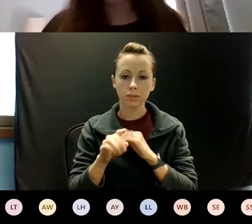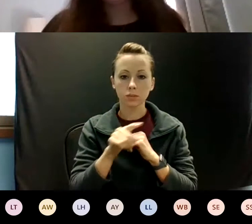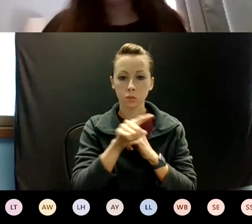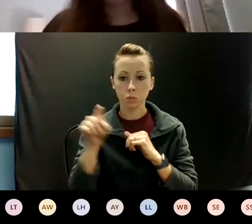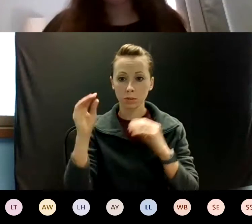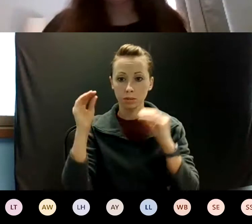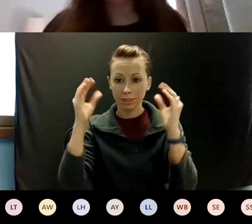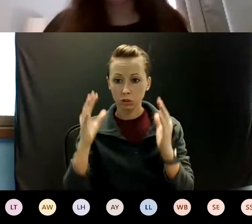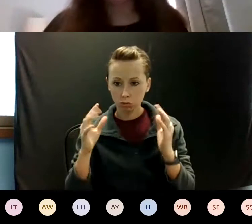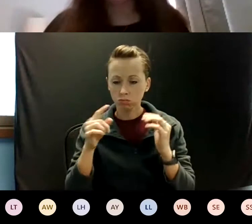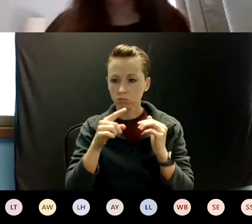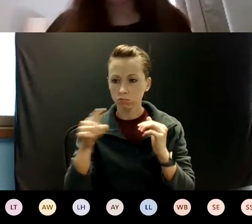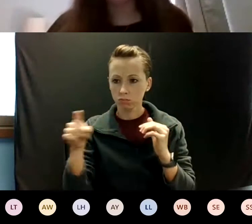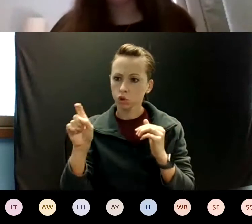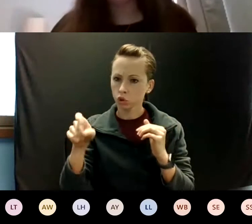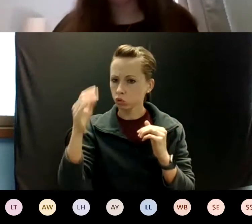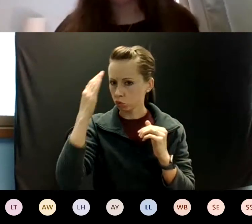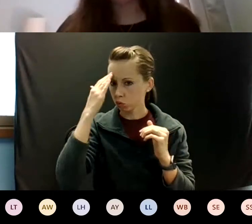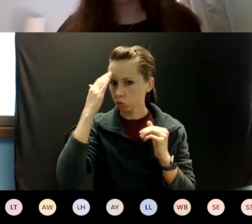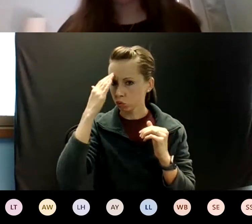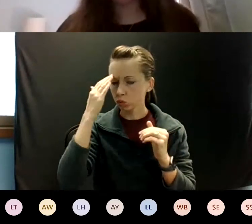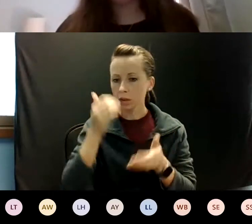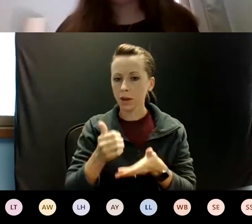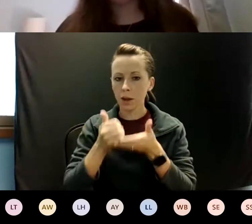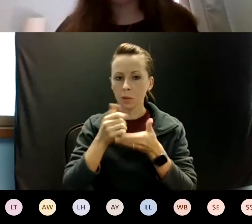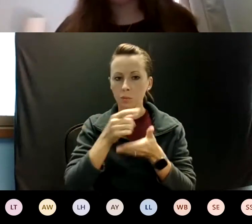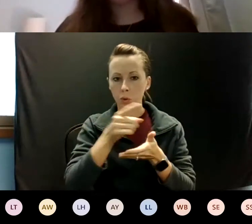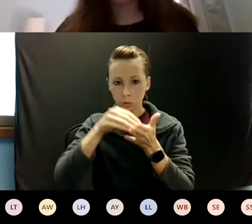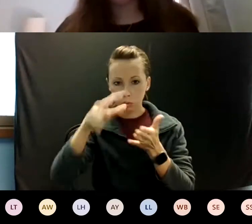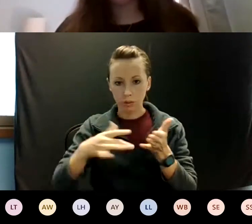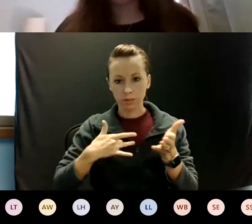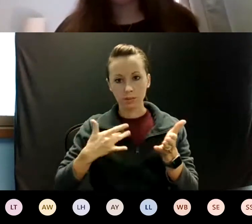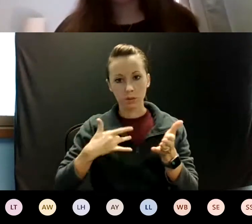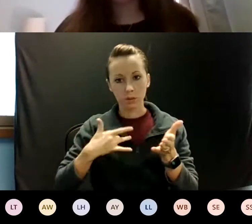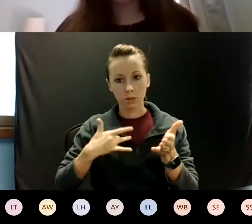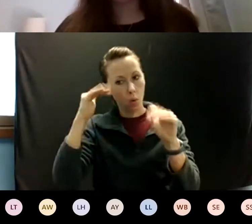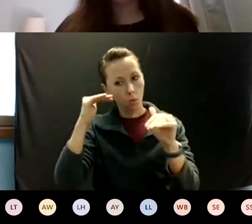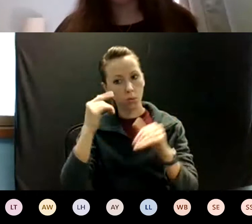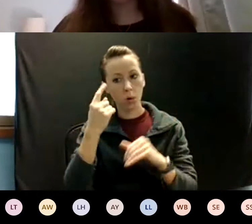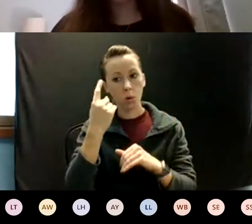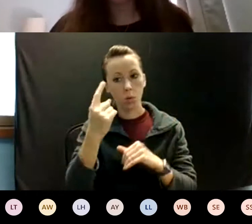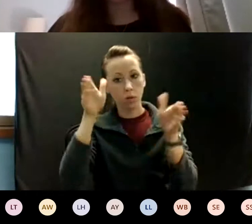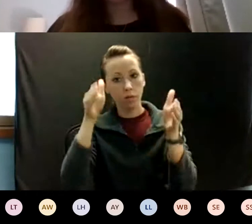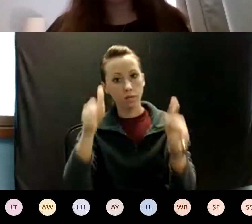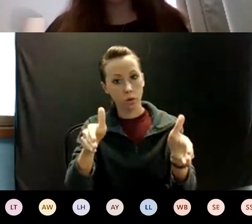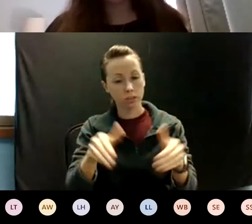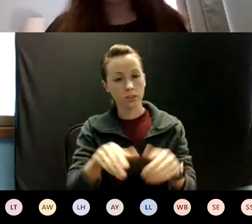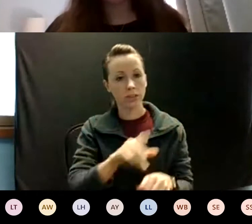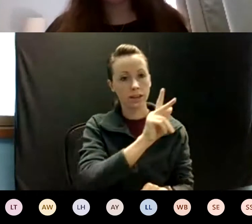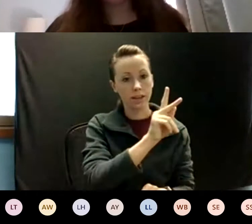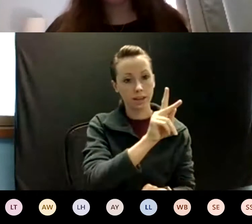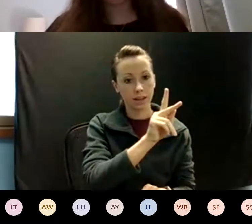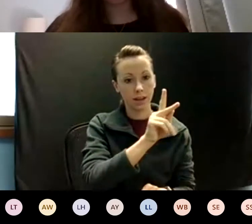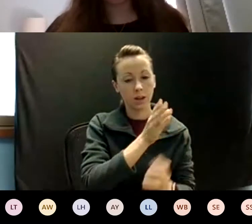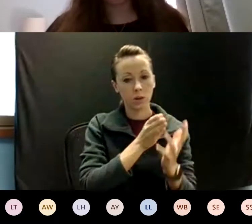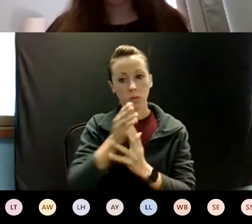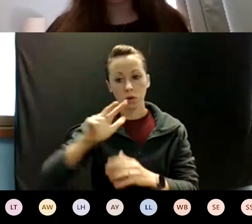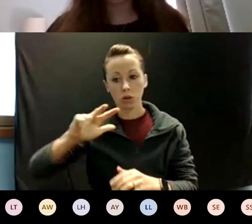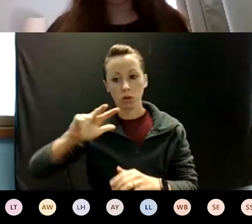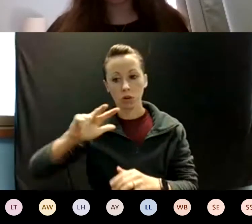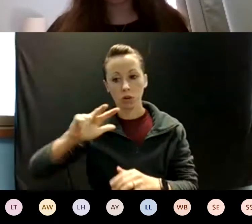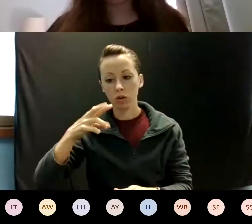you some hope. And one of the areas of focus for us is K-3 teachers. So kindergarten through third grade teachers and helping